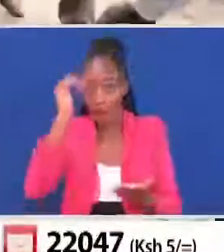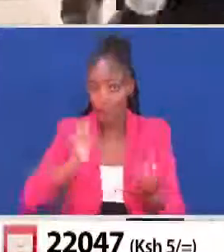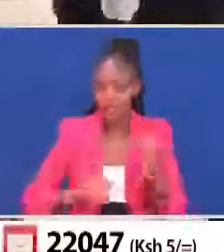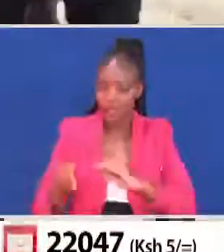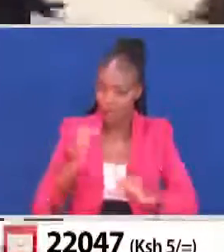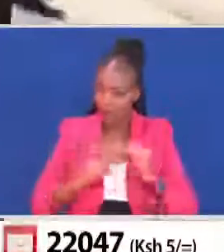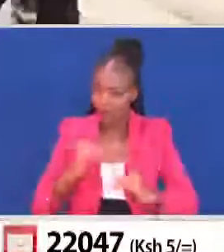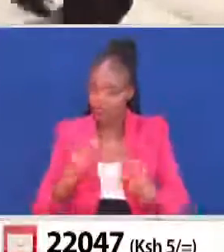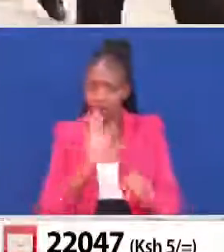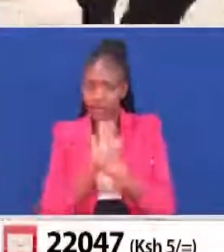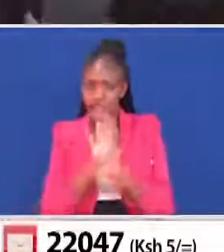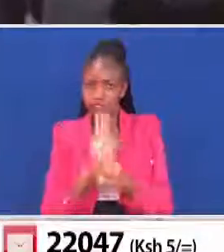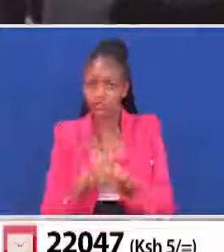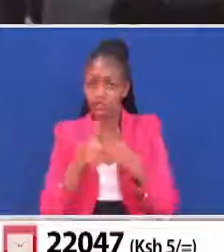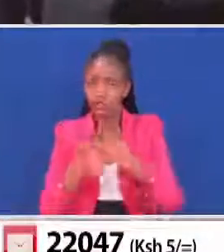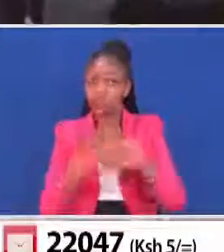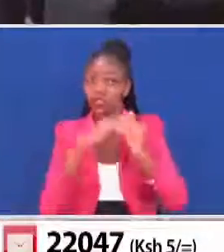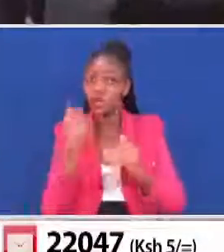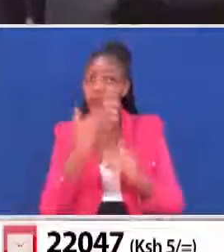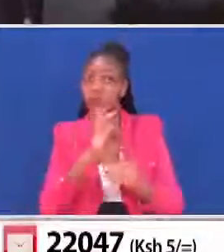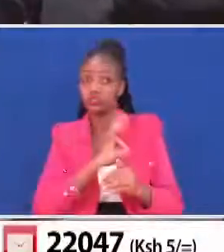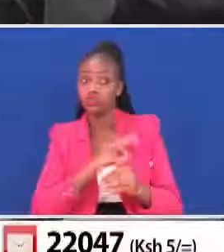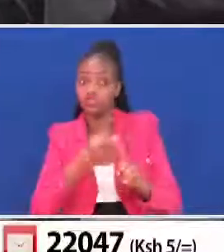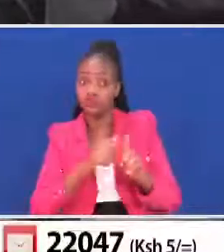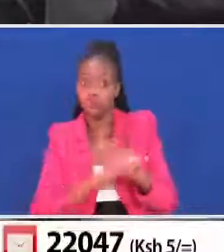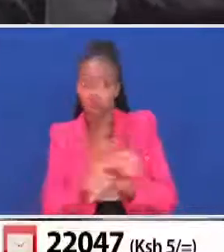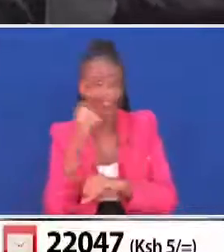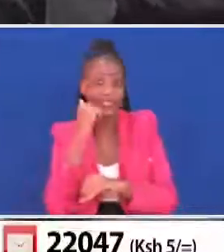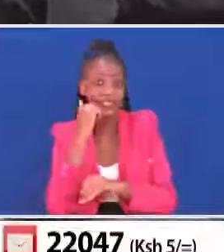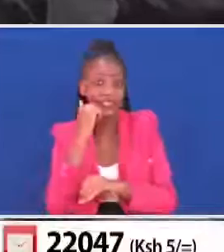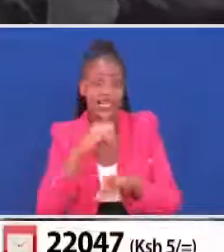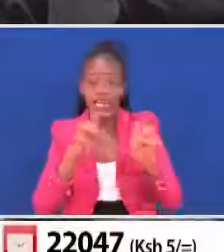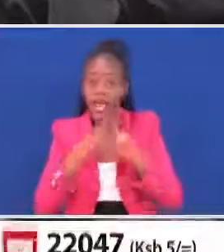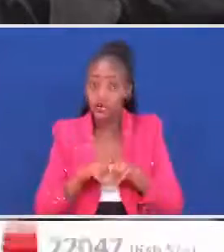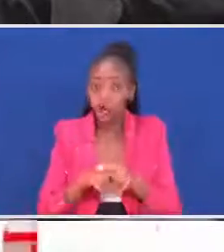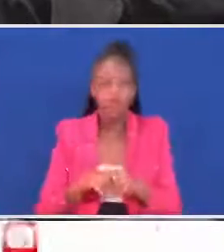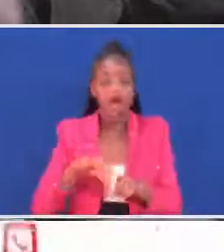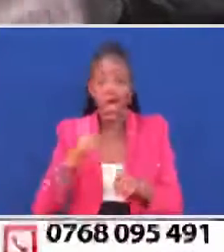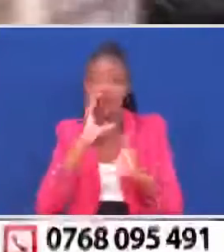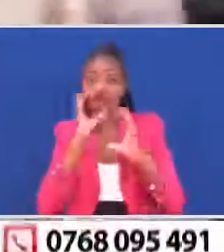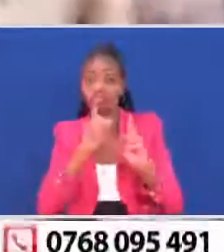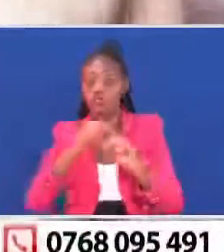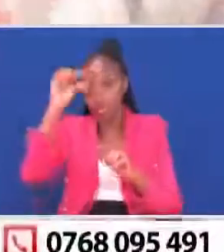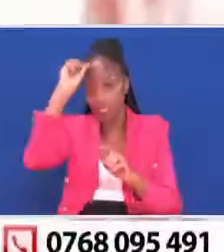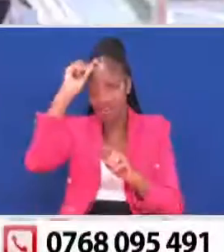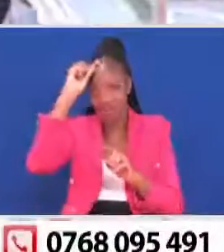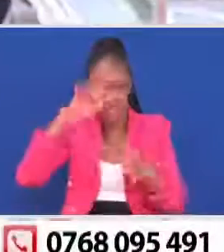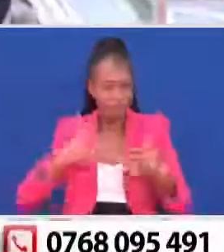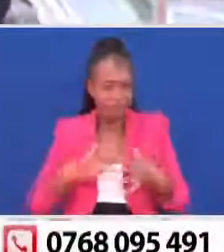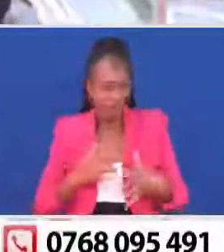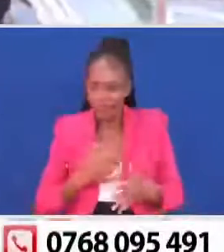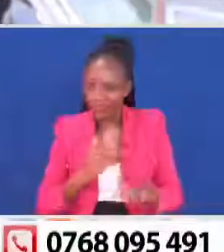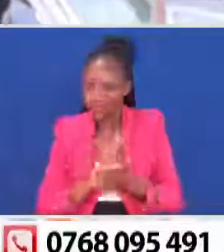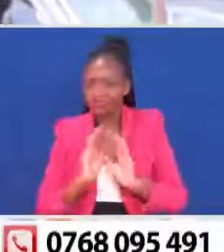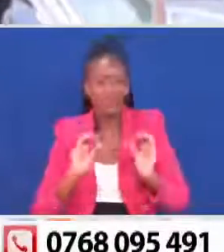corruption allegations, leaders who want to benefit from the pandemic, and a poor communication strategy by the government on the virus. Si